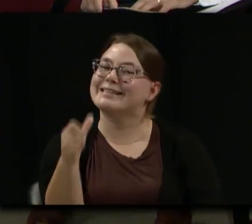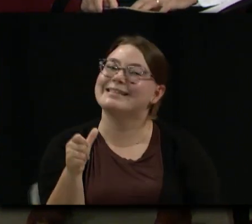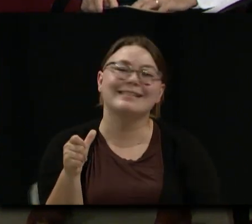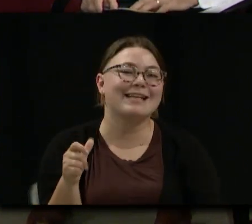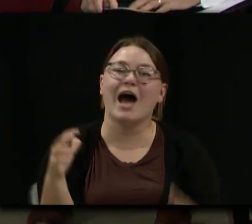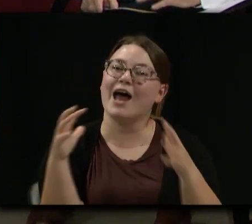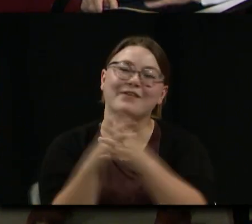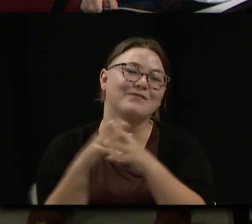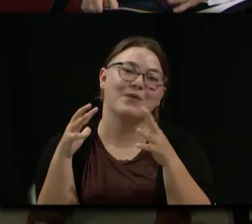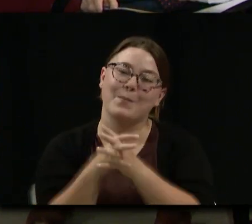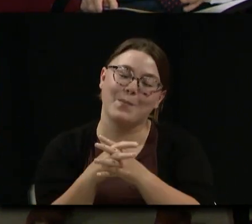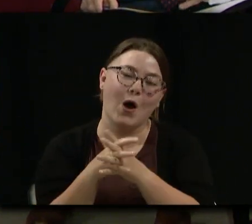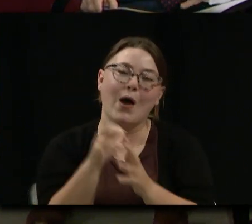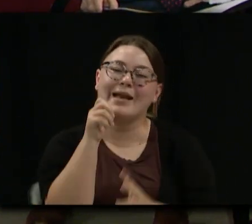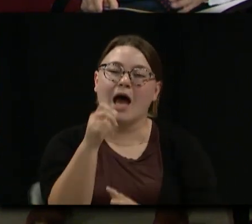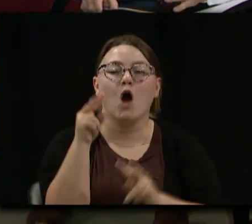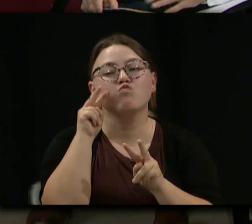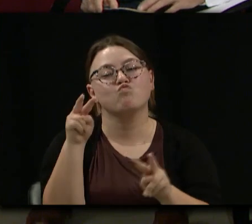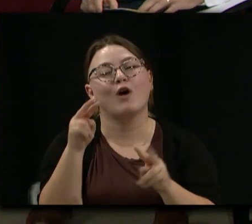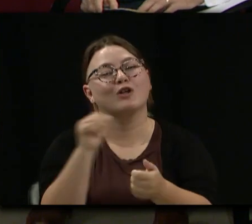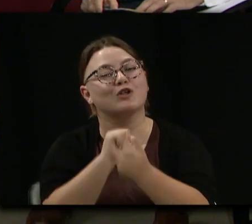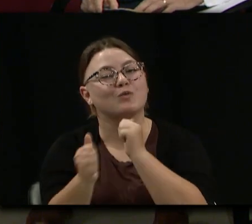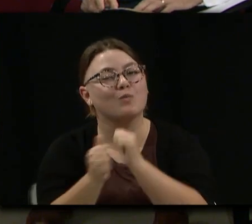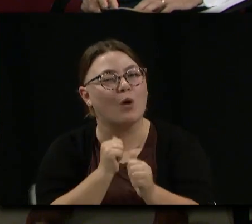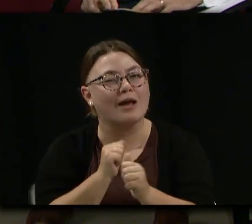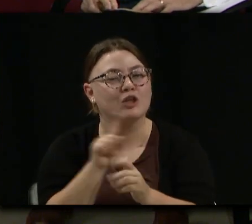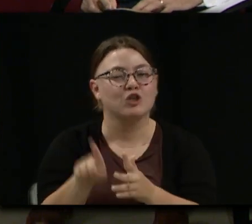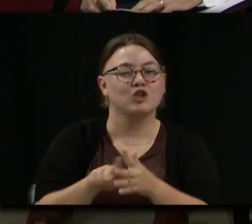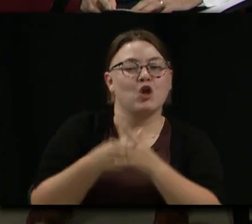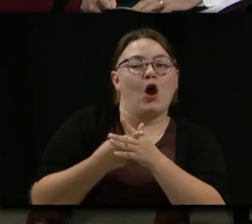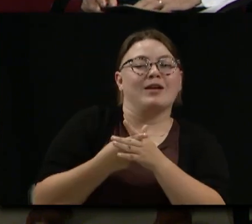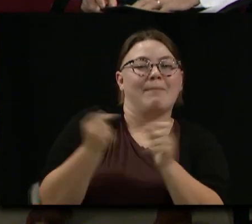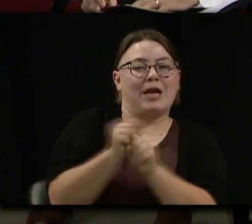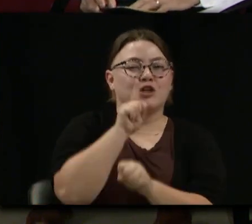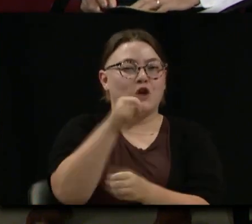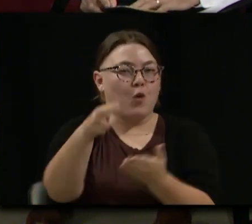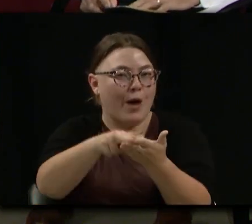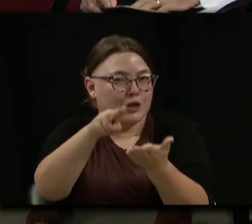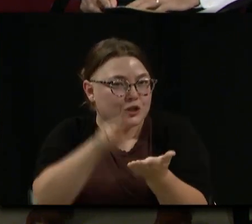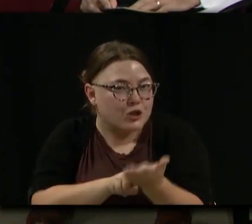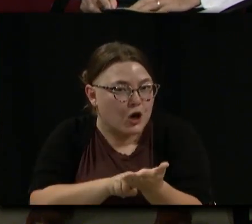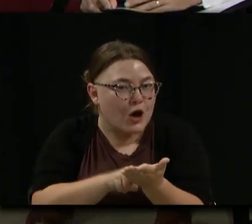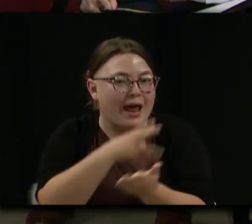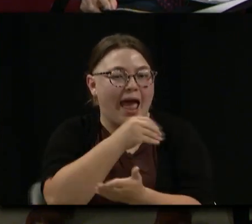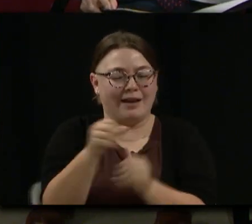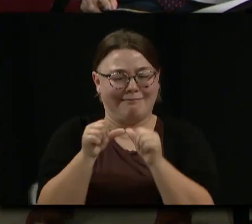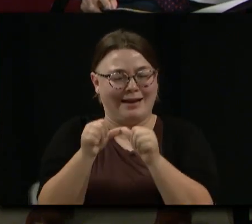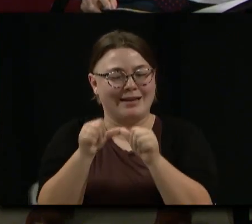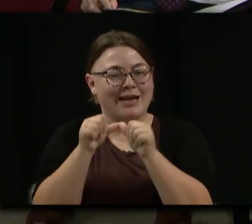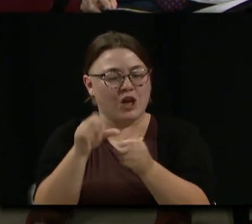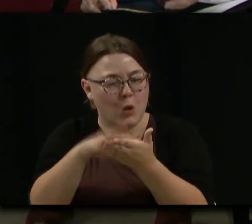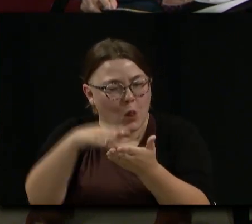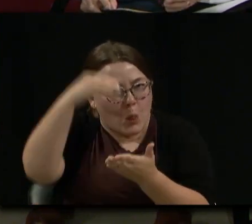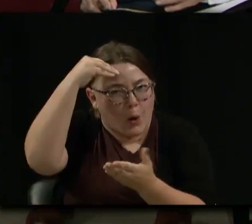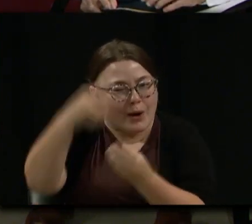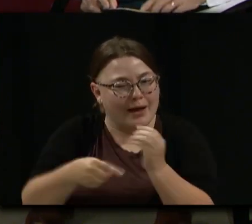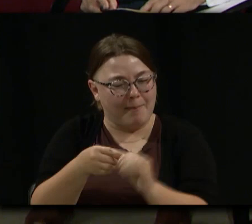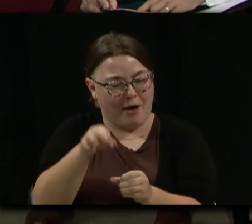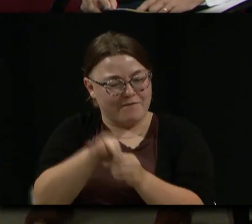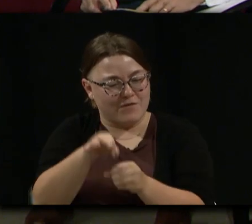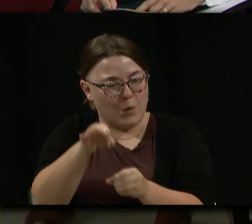spectator sport. It starts by becoming a registered voter and then continues as we educate ourselves to vote, and then relies on our